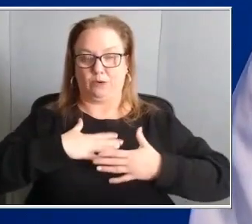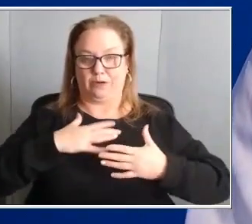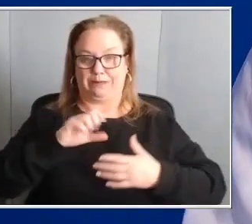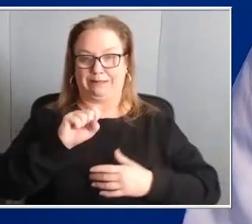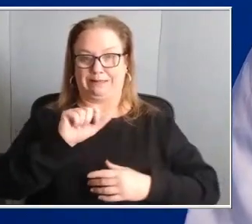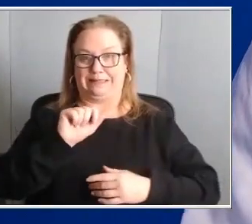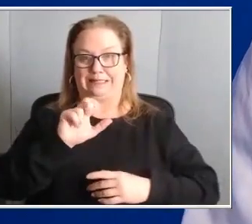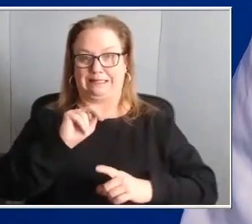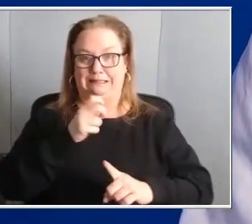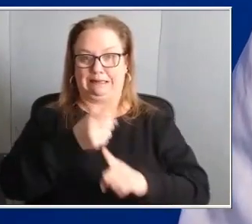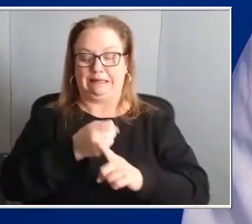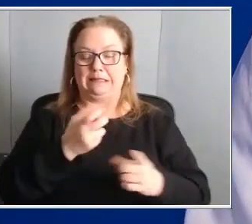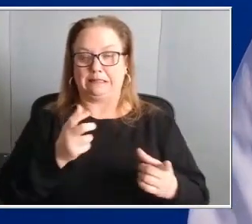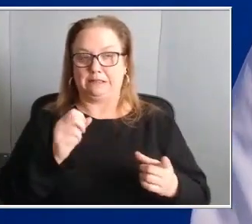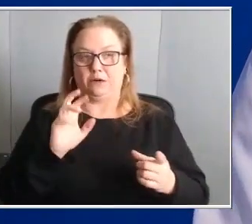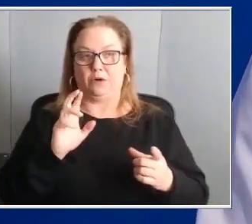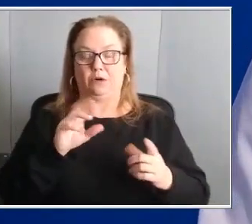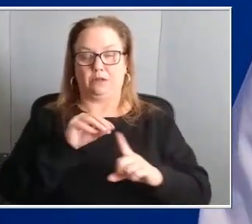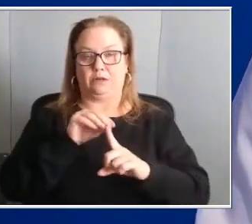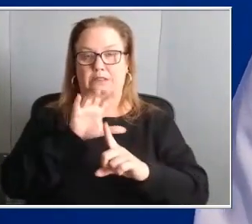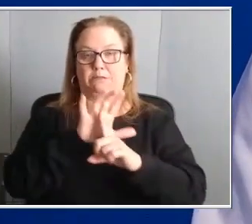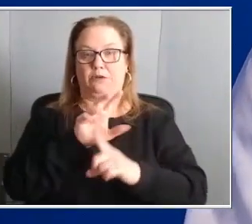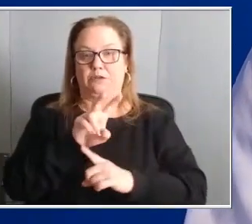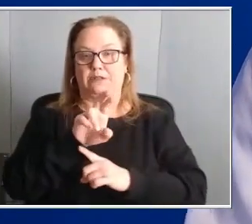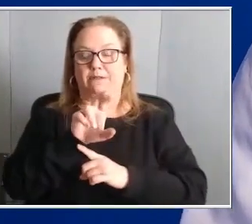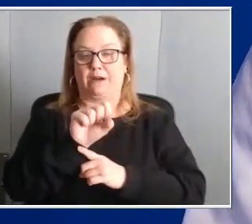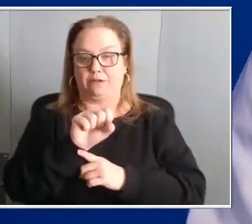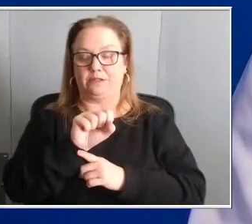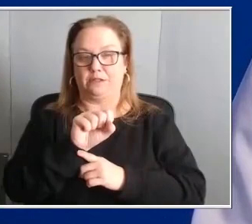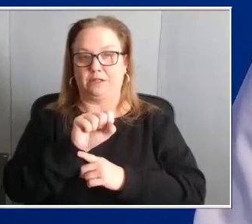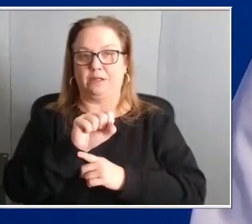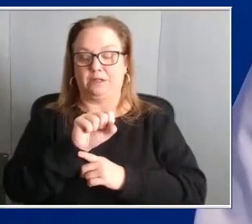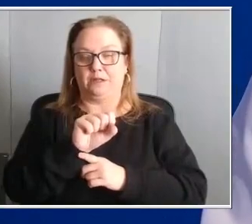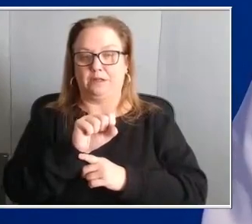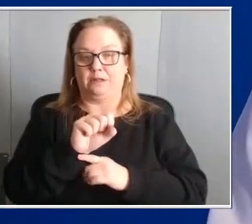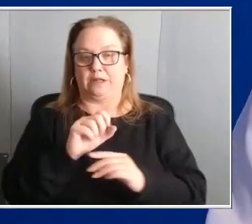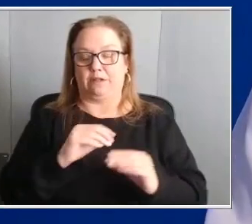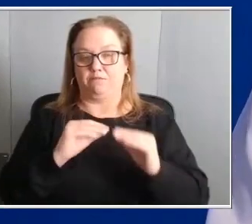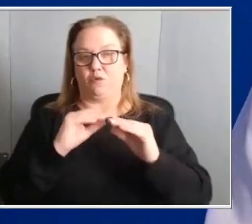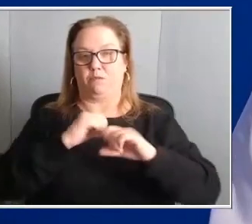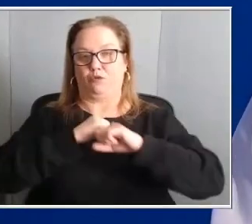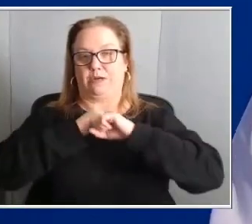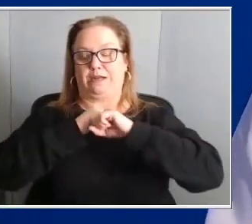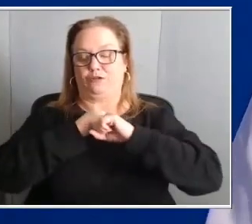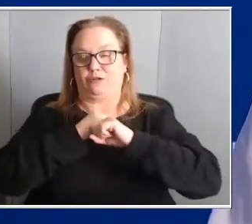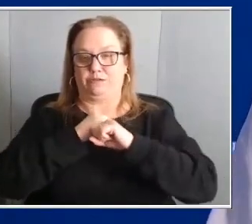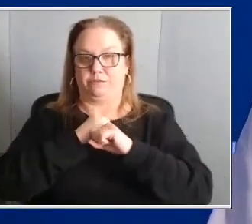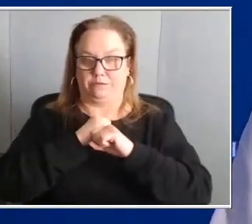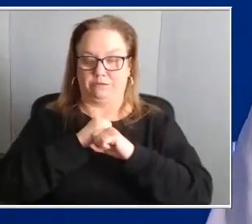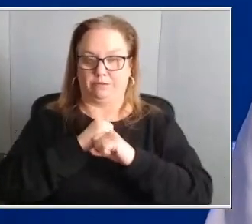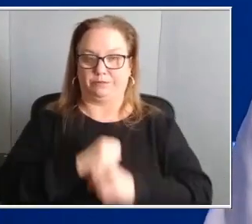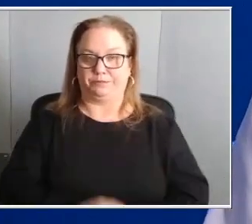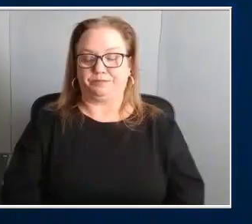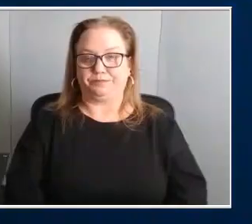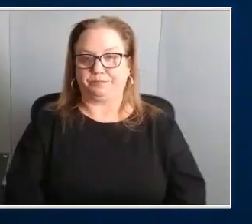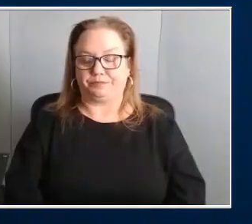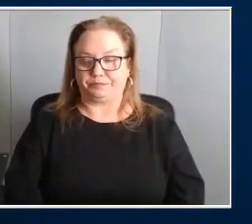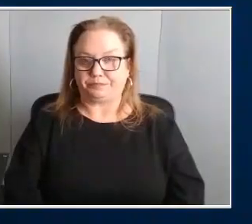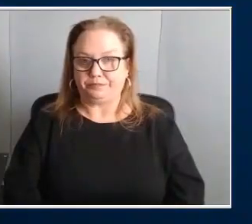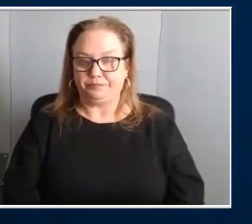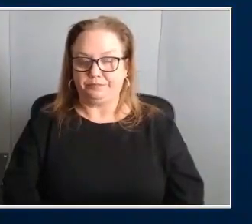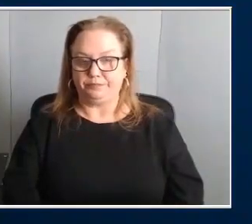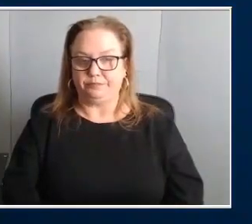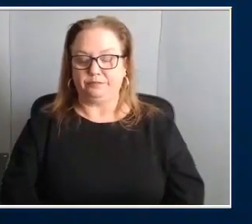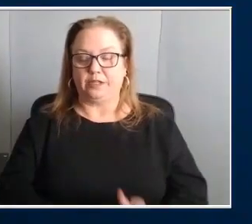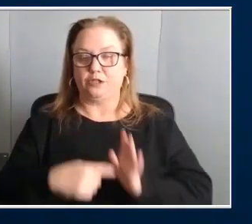or if they are exposed to the virus, they will have further protection from hospitalization and, of course, severe disease. Show me the